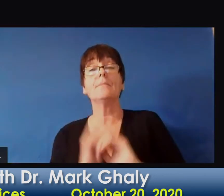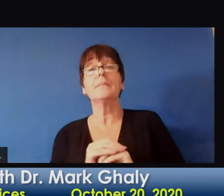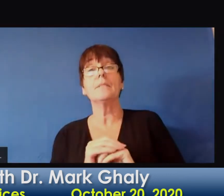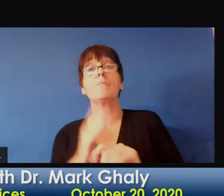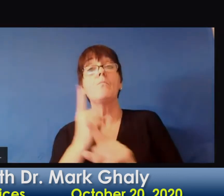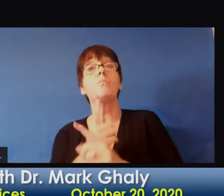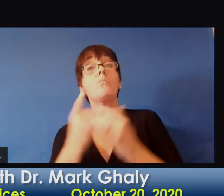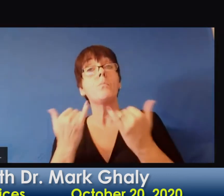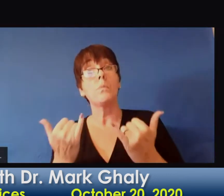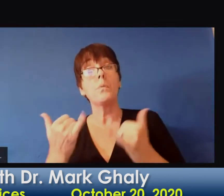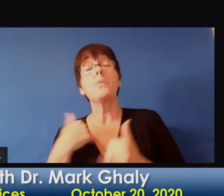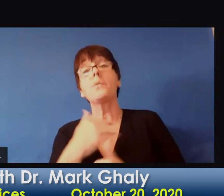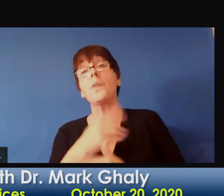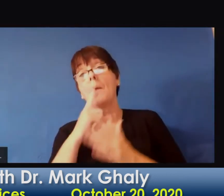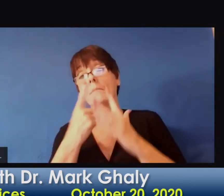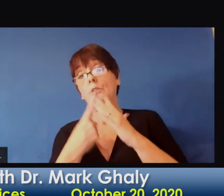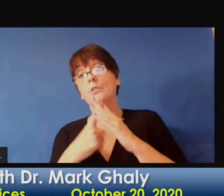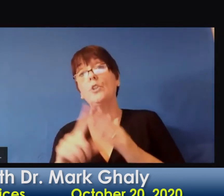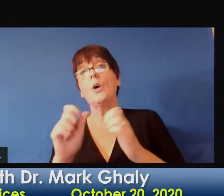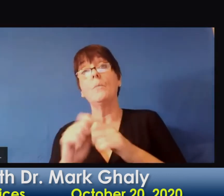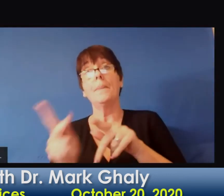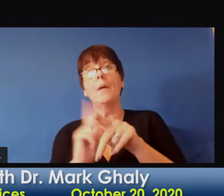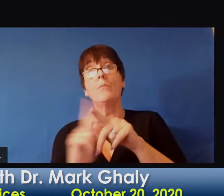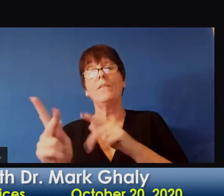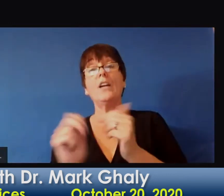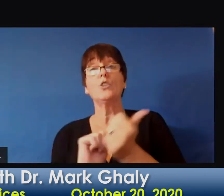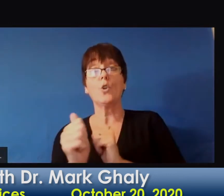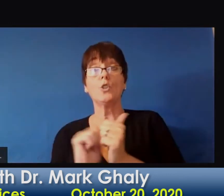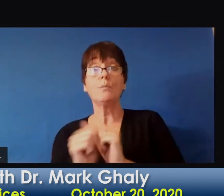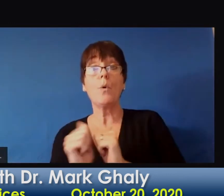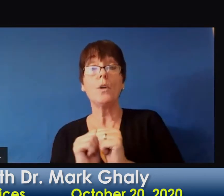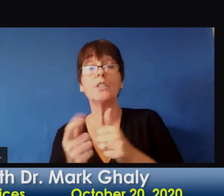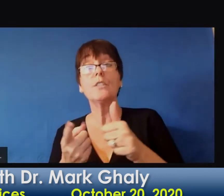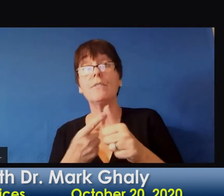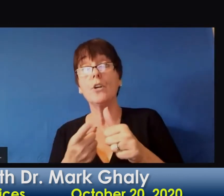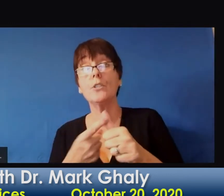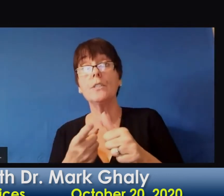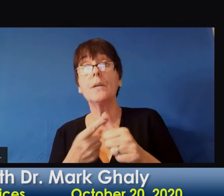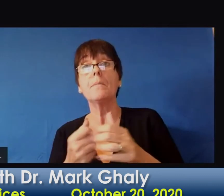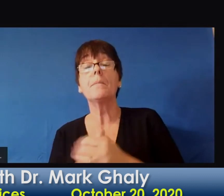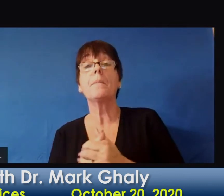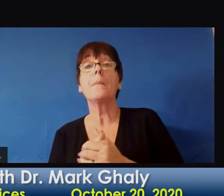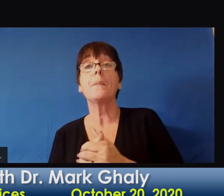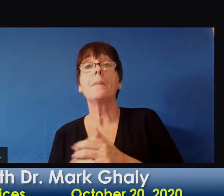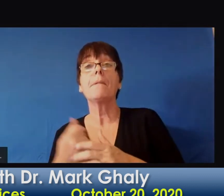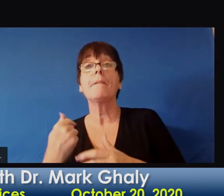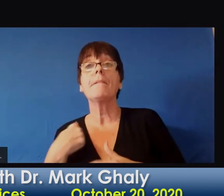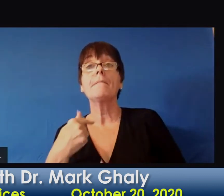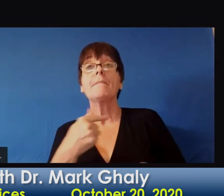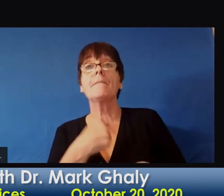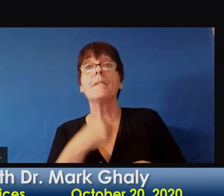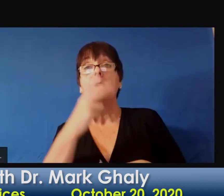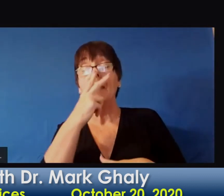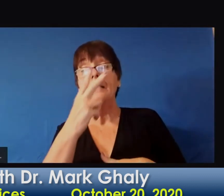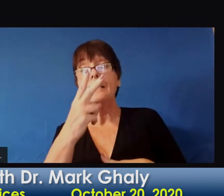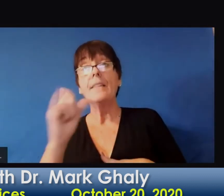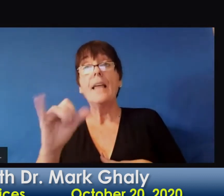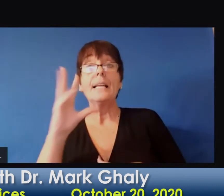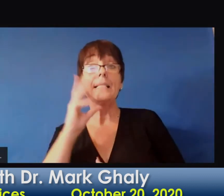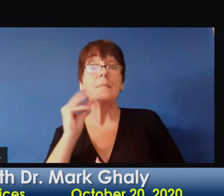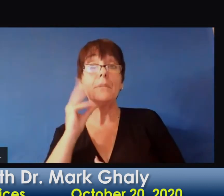we're really starting with the professional sports venues. We are certainly going to look at the experience